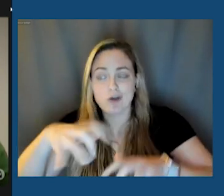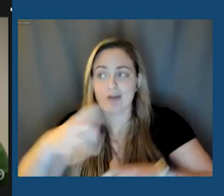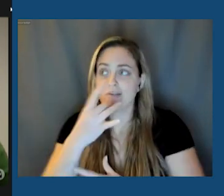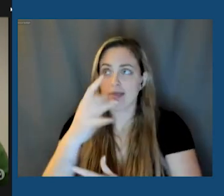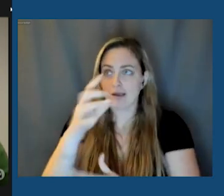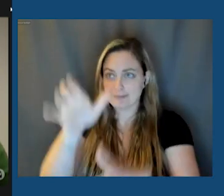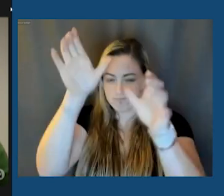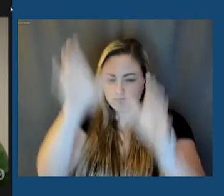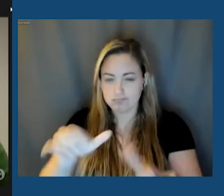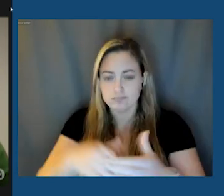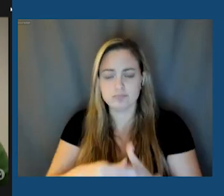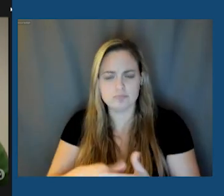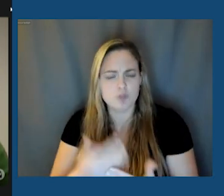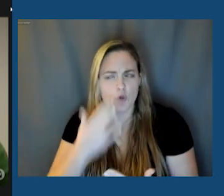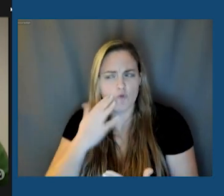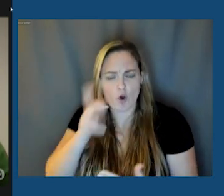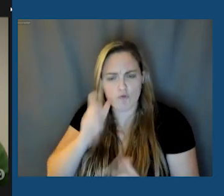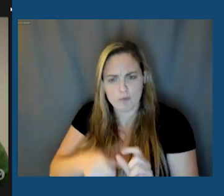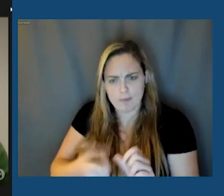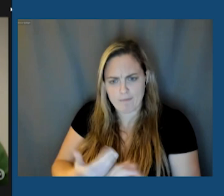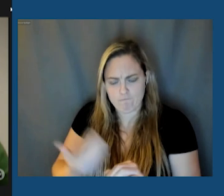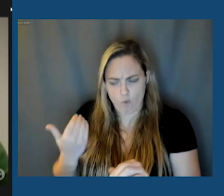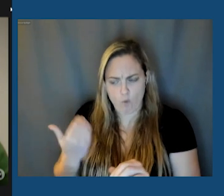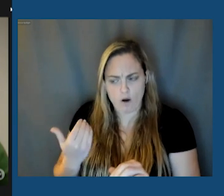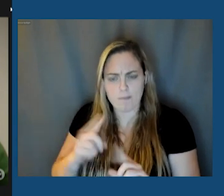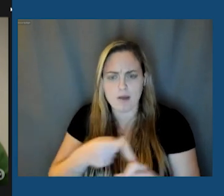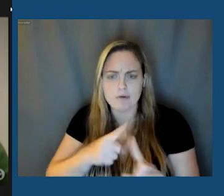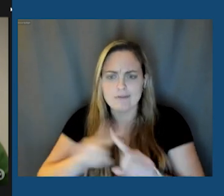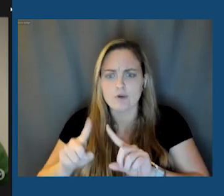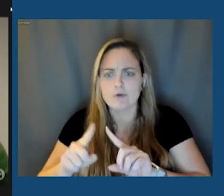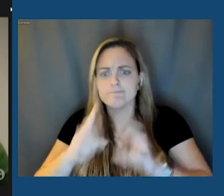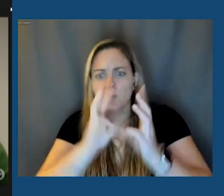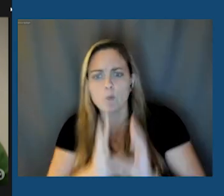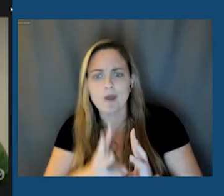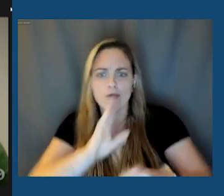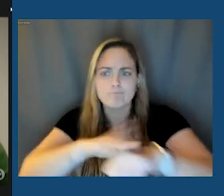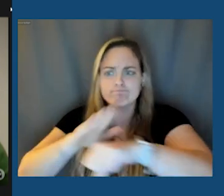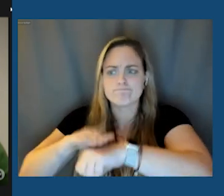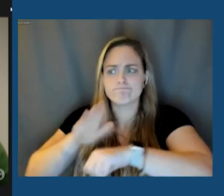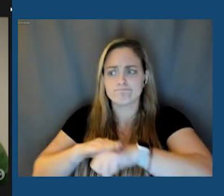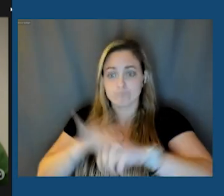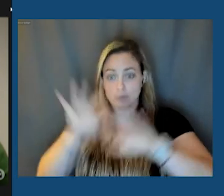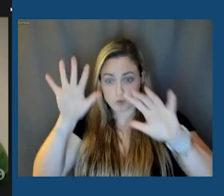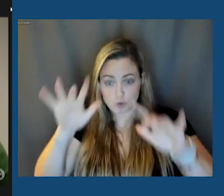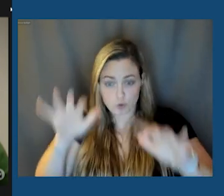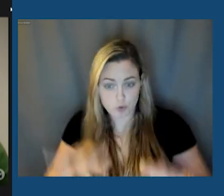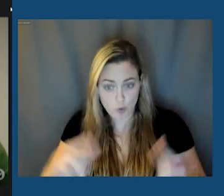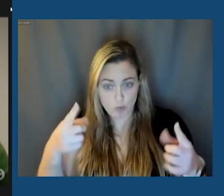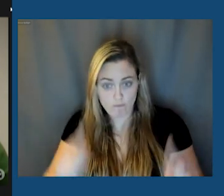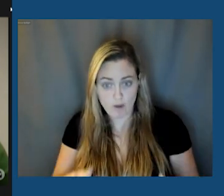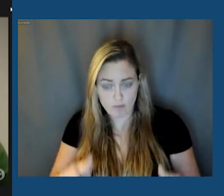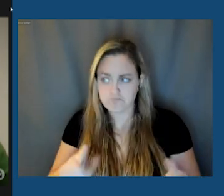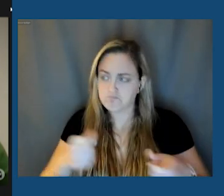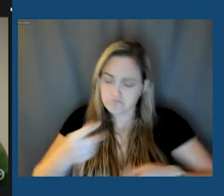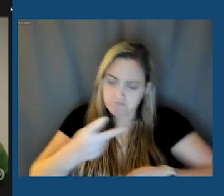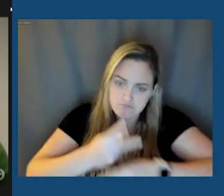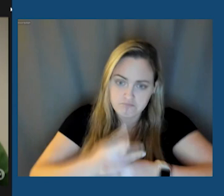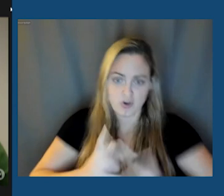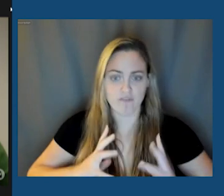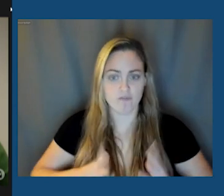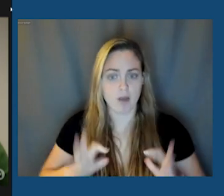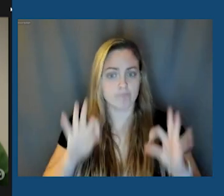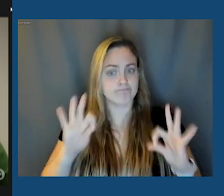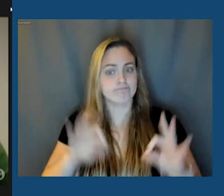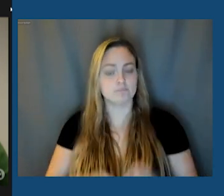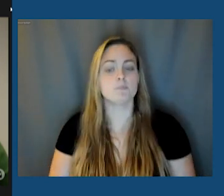me before. Just yesterday we were talking about a massive snow event. And we were able to handle this weekend snow event very well.